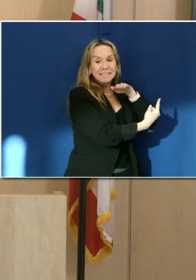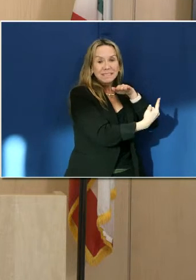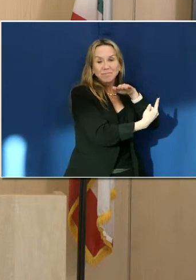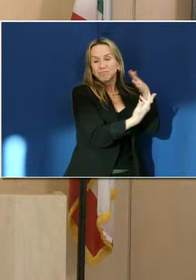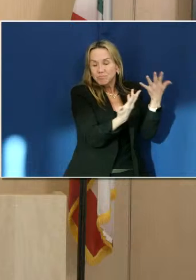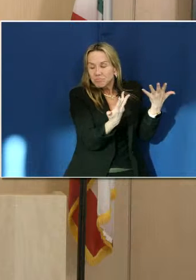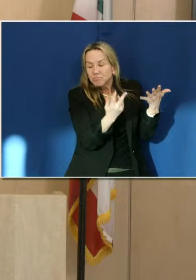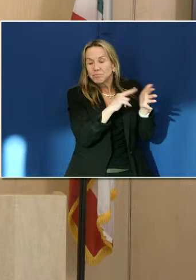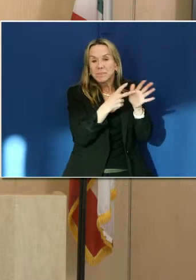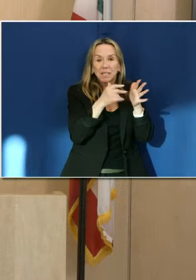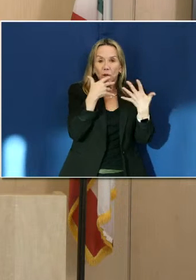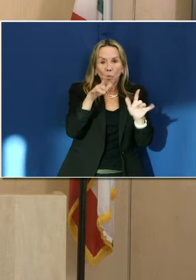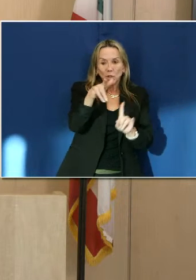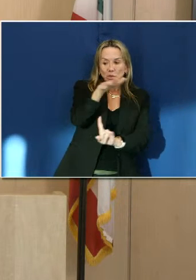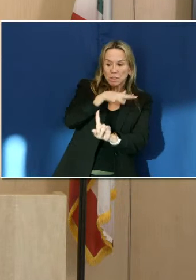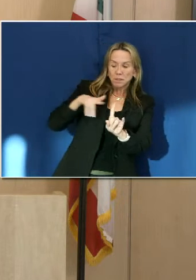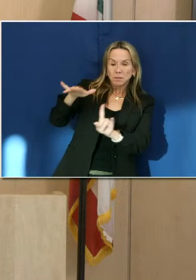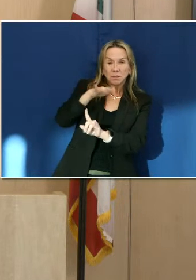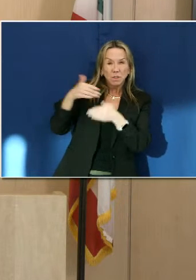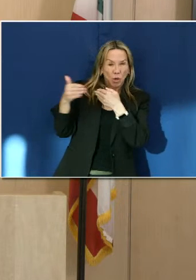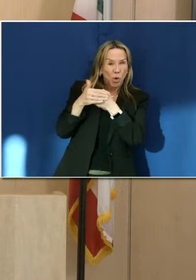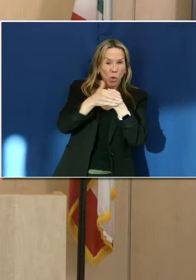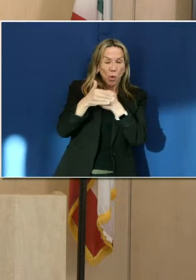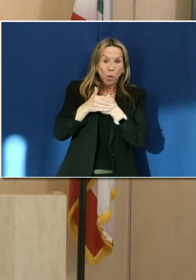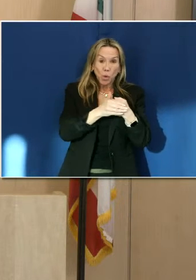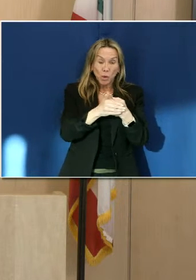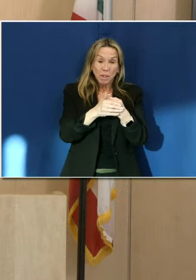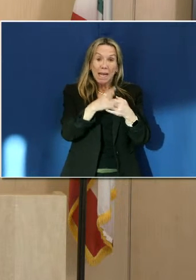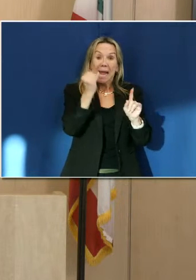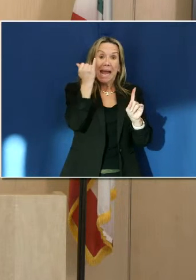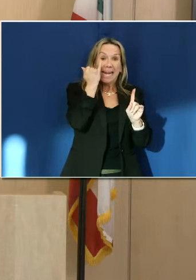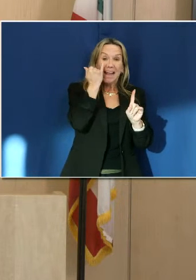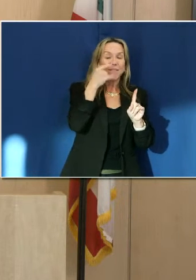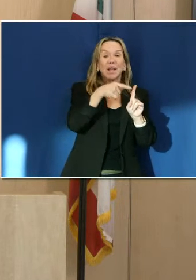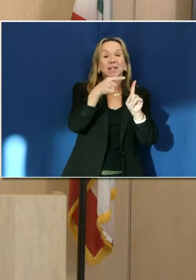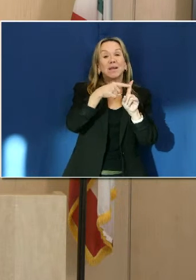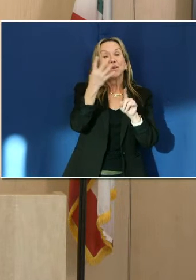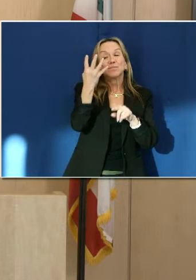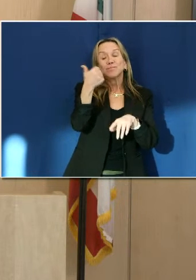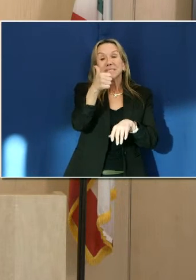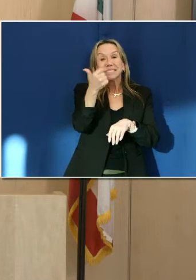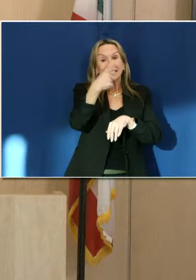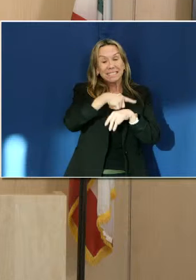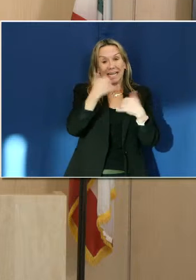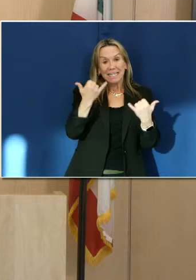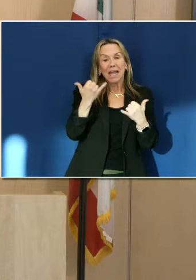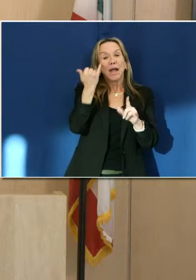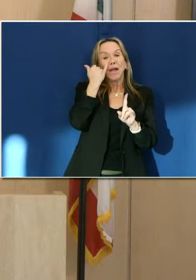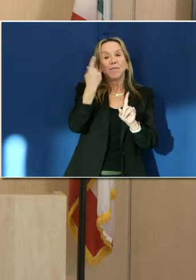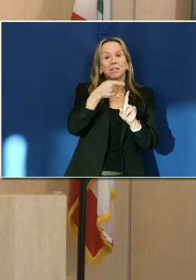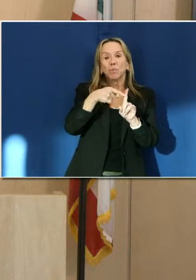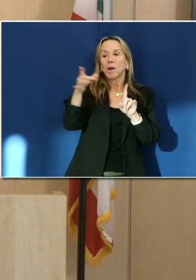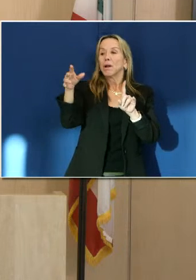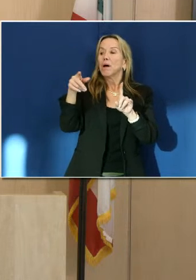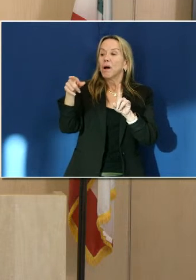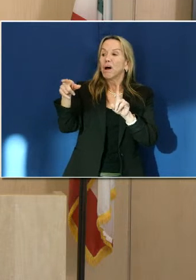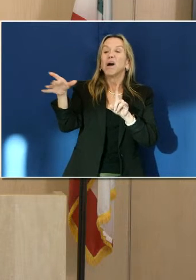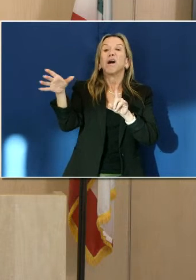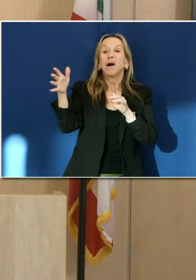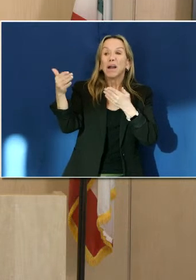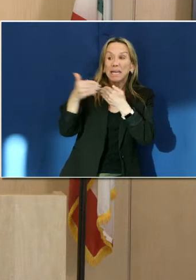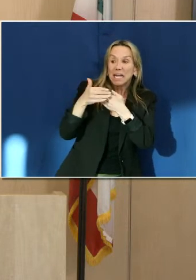contacts that would be placed on quarantine if they've been exposed to someone who has COVID-19.